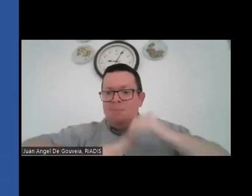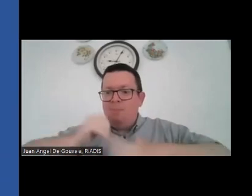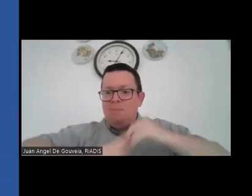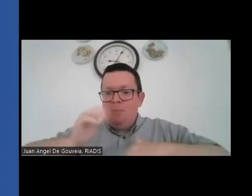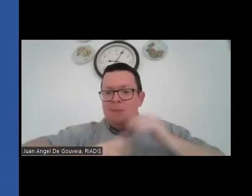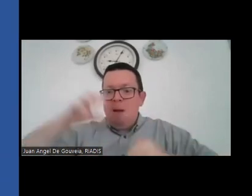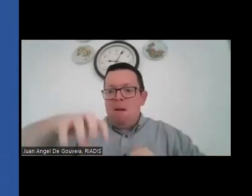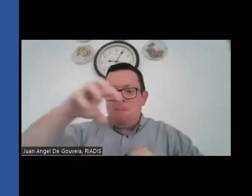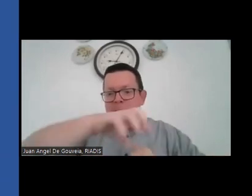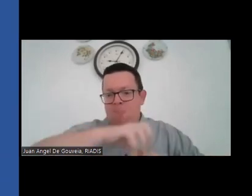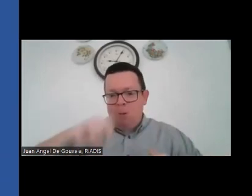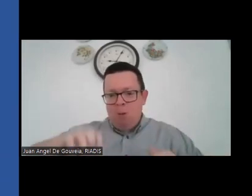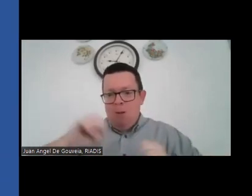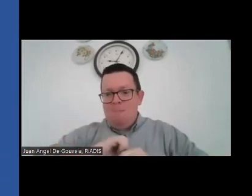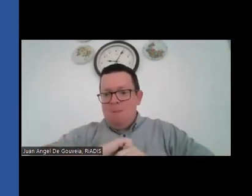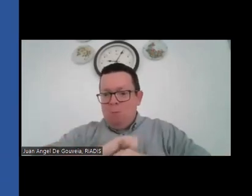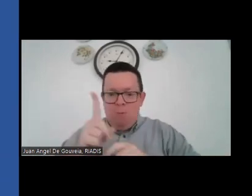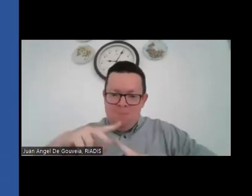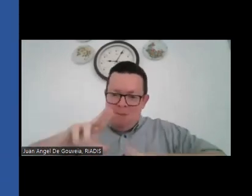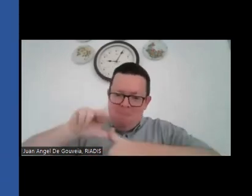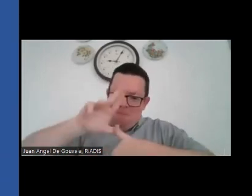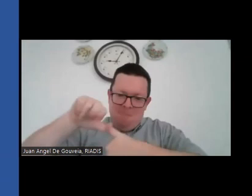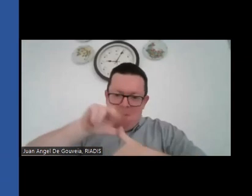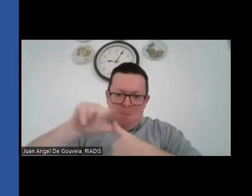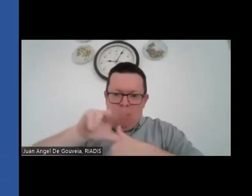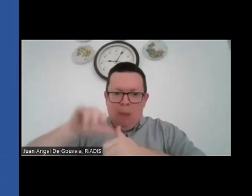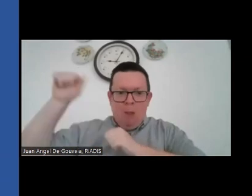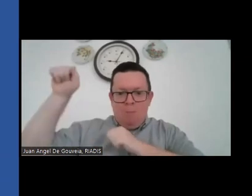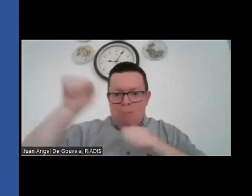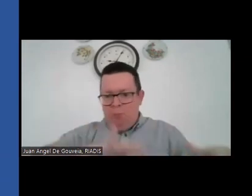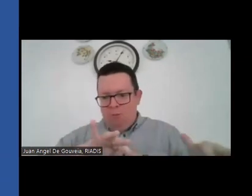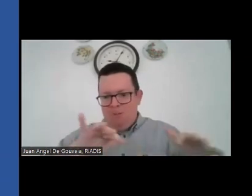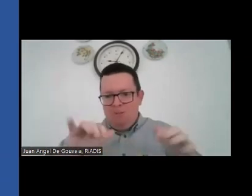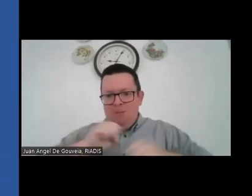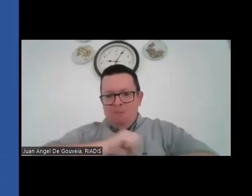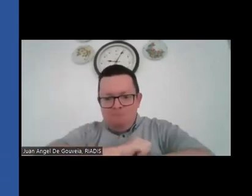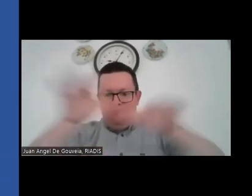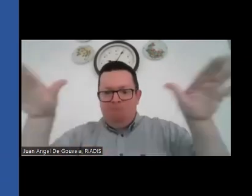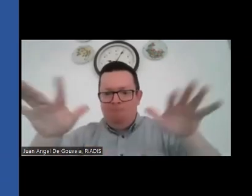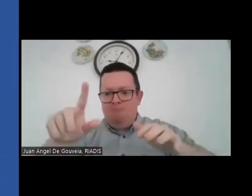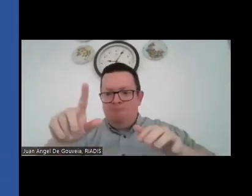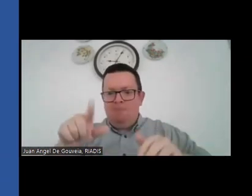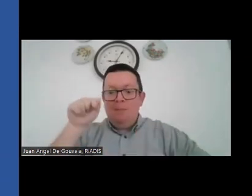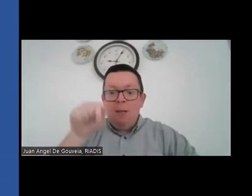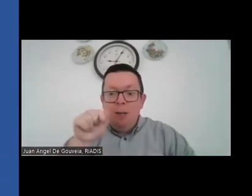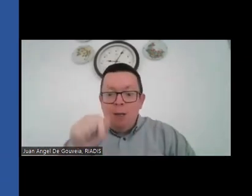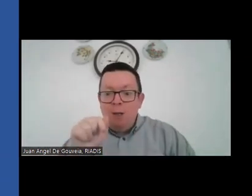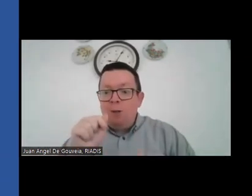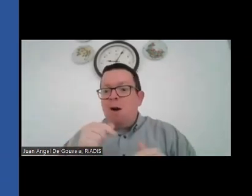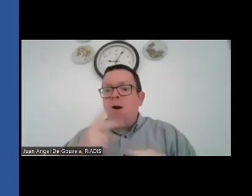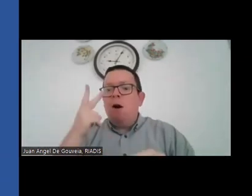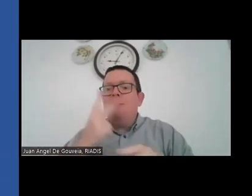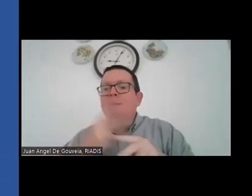or disaster. This implies that healthcare personnel must be prepared